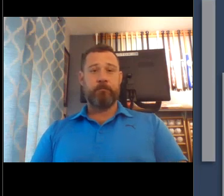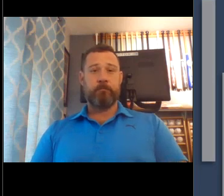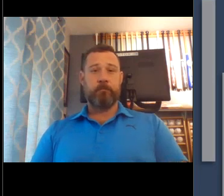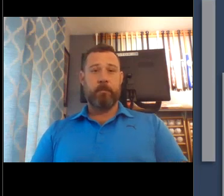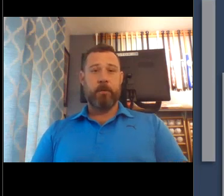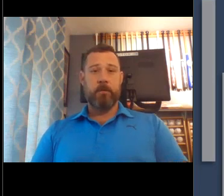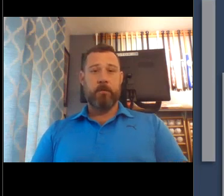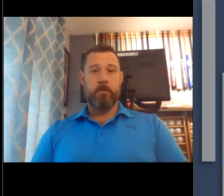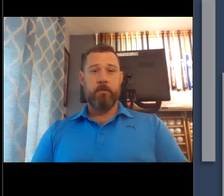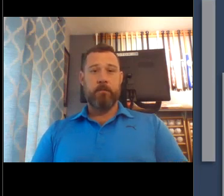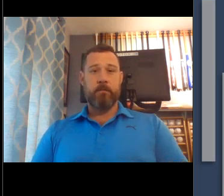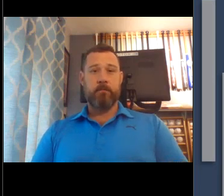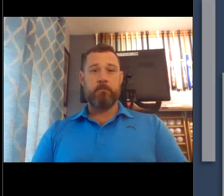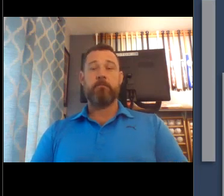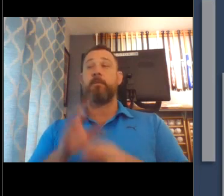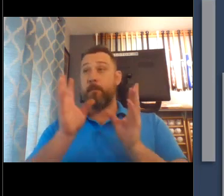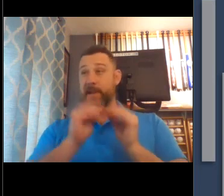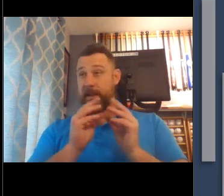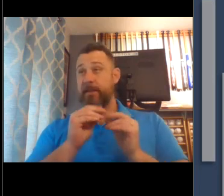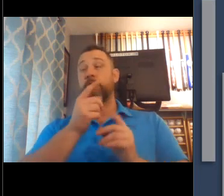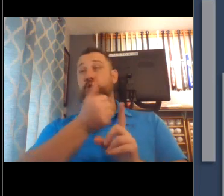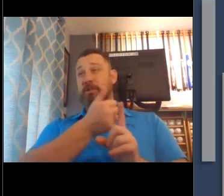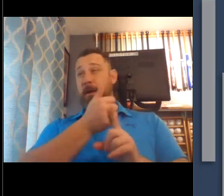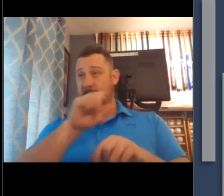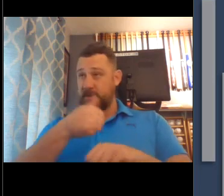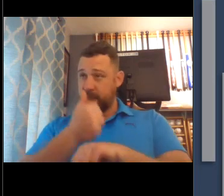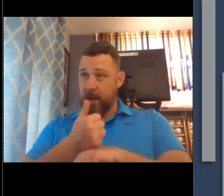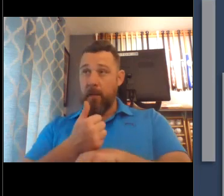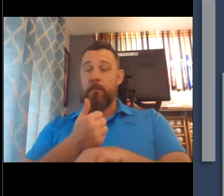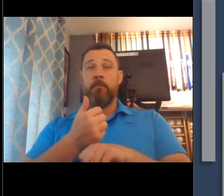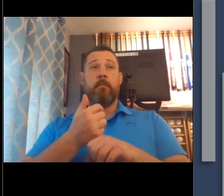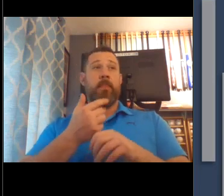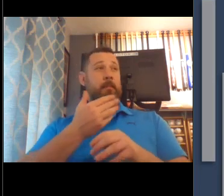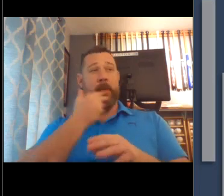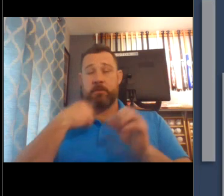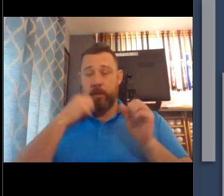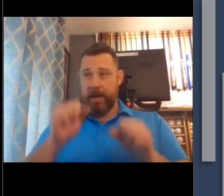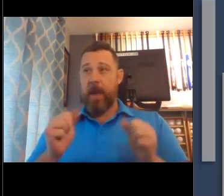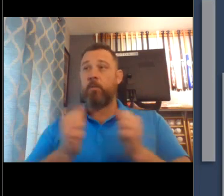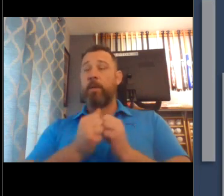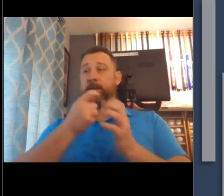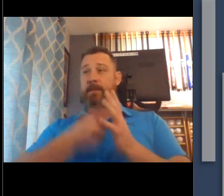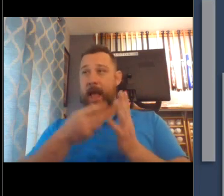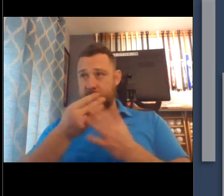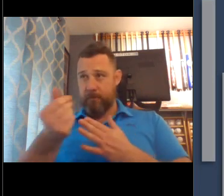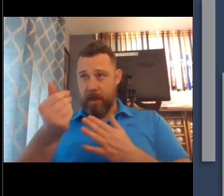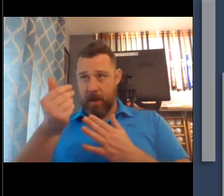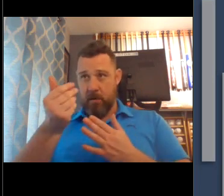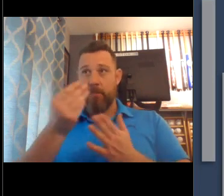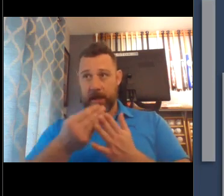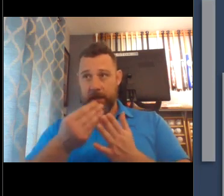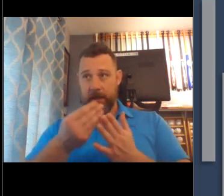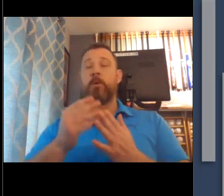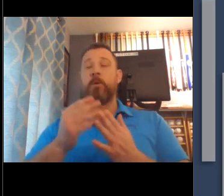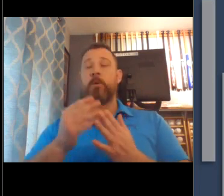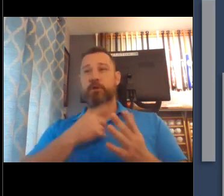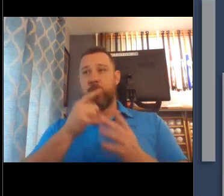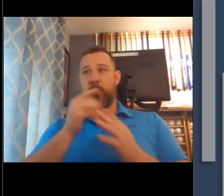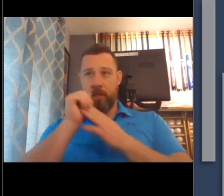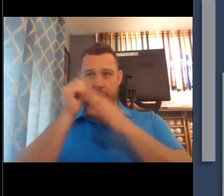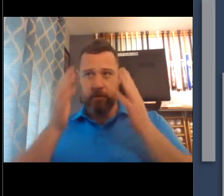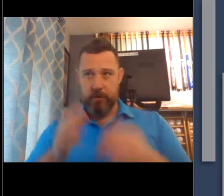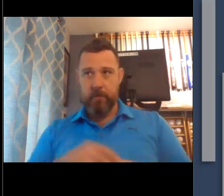meetings that you're arranging so that we do this the best we can with taxpayer dollars. I just appreciate your leadership. Thank